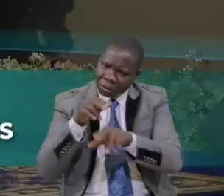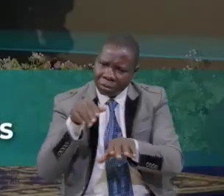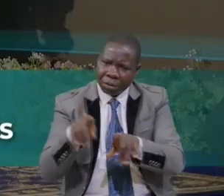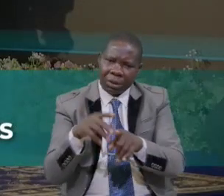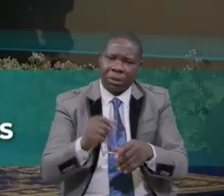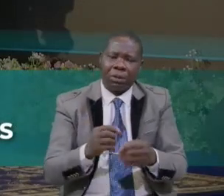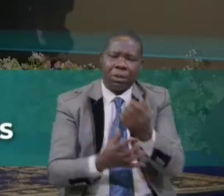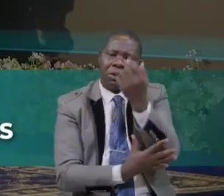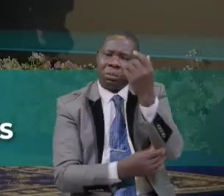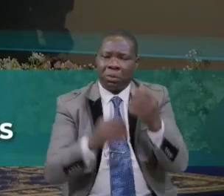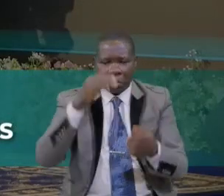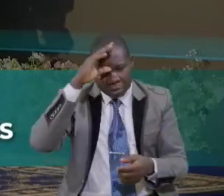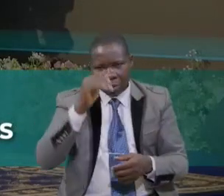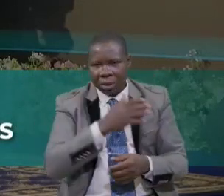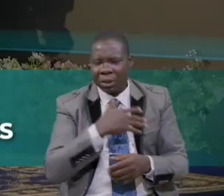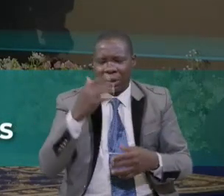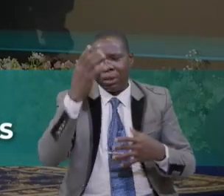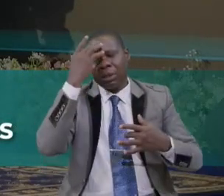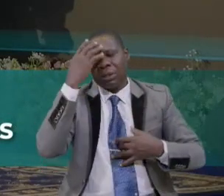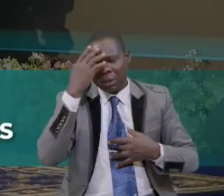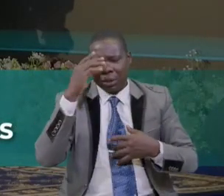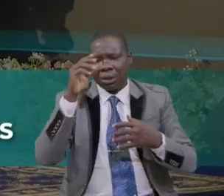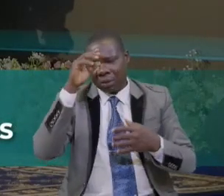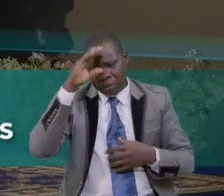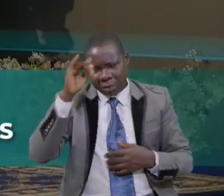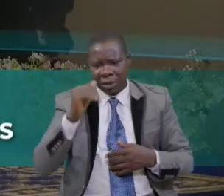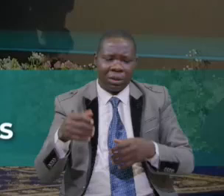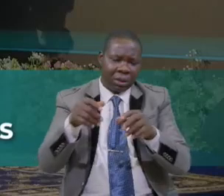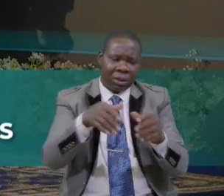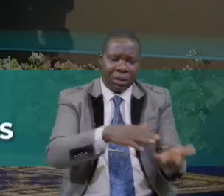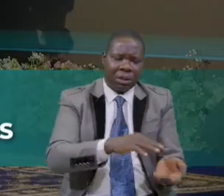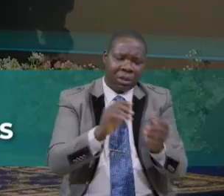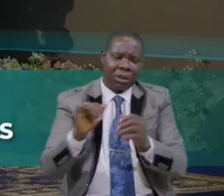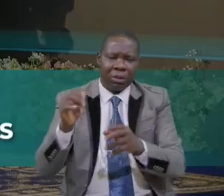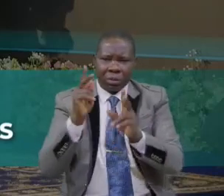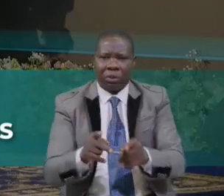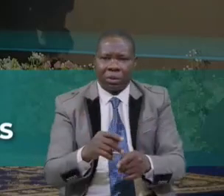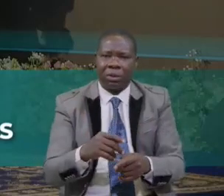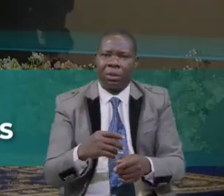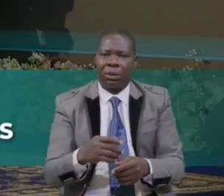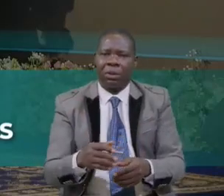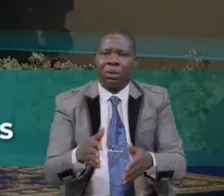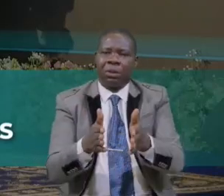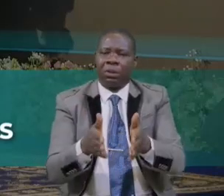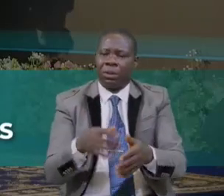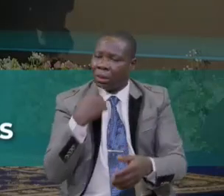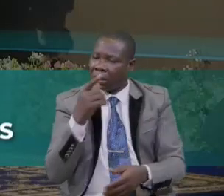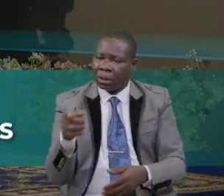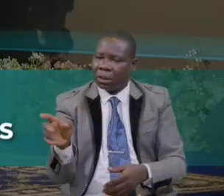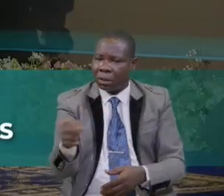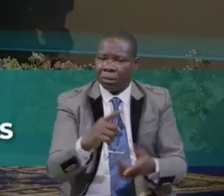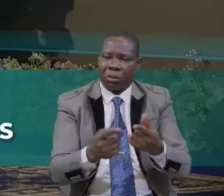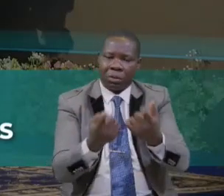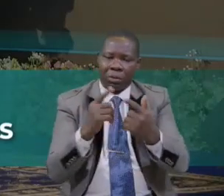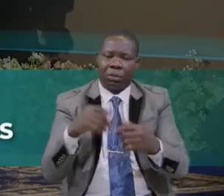sickly man and a dying man. Tell him to come to church. If it